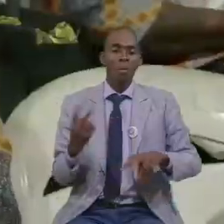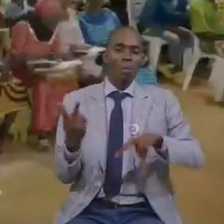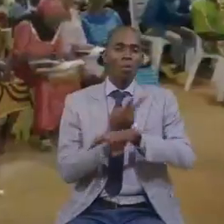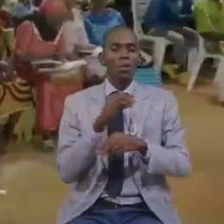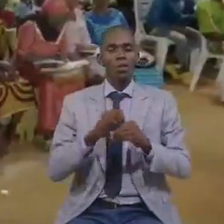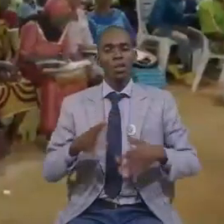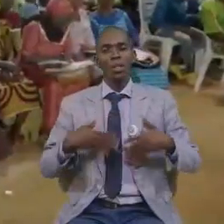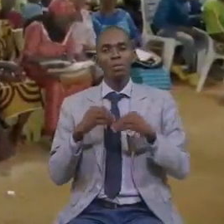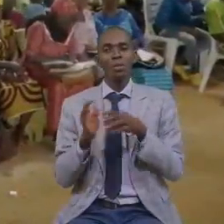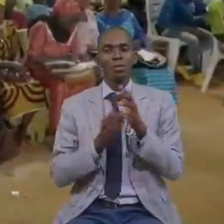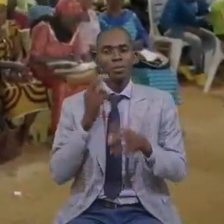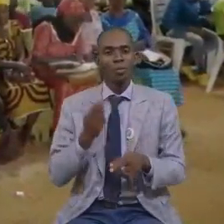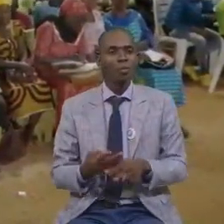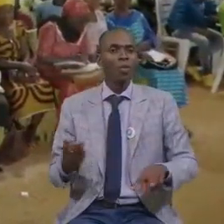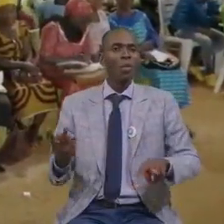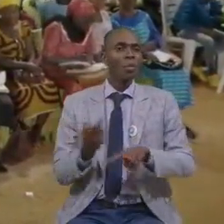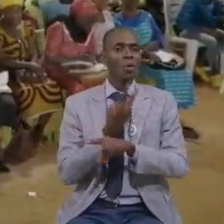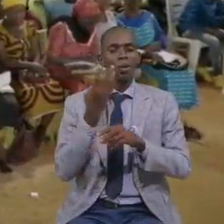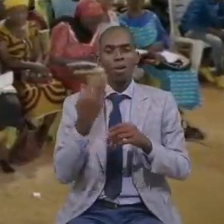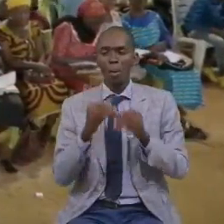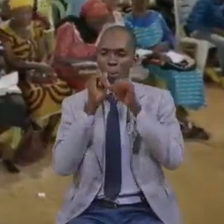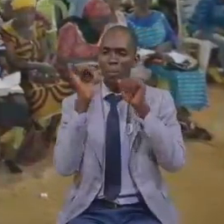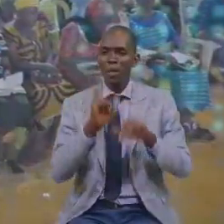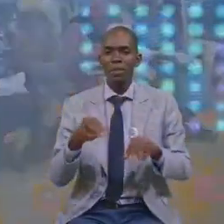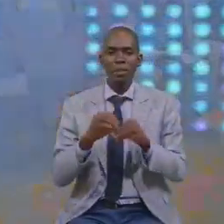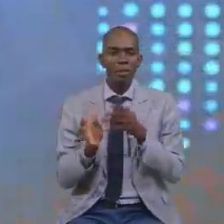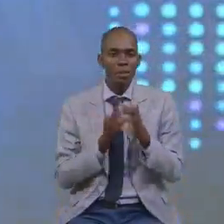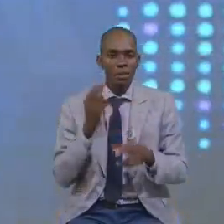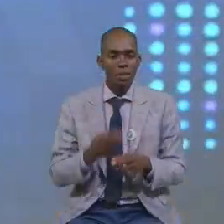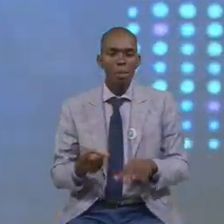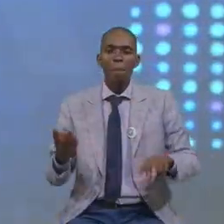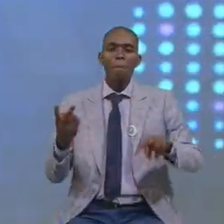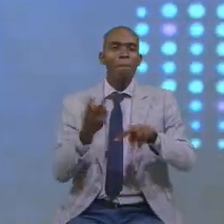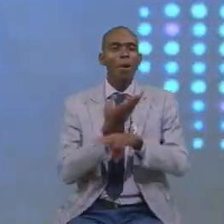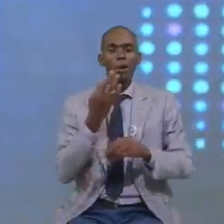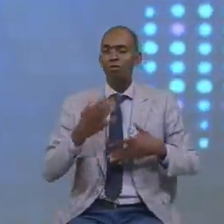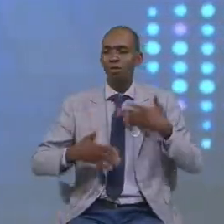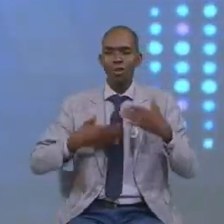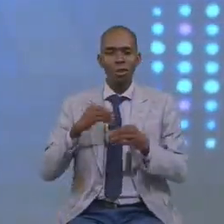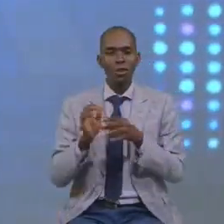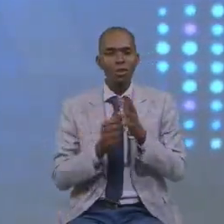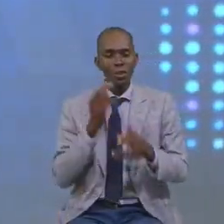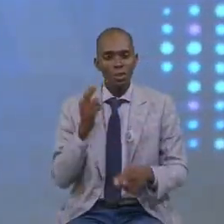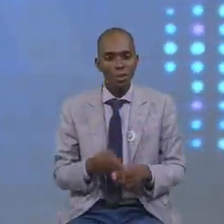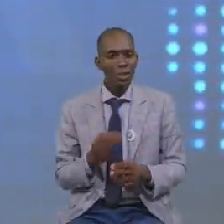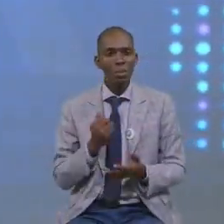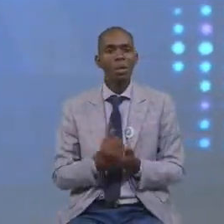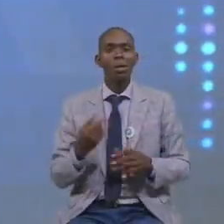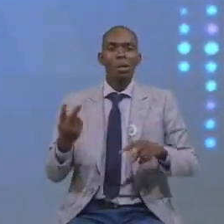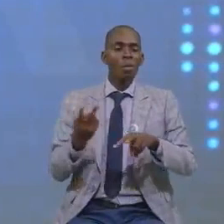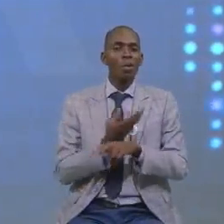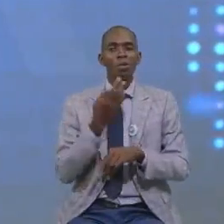life. Multiplication of blessing. Multiplication of joy. Multiplication of all